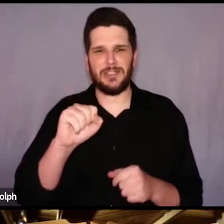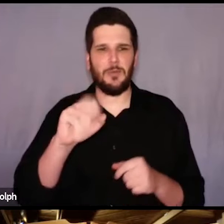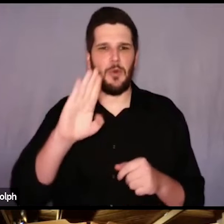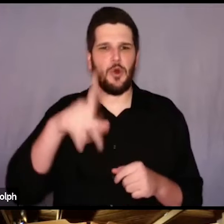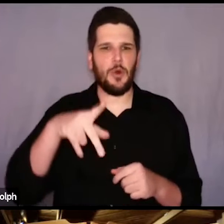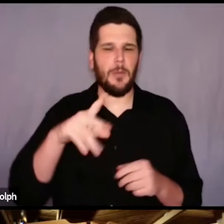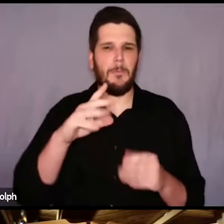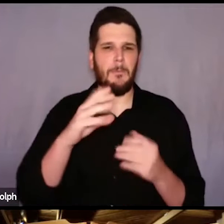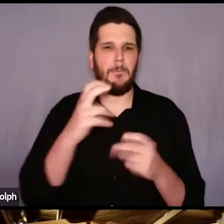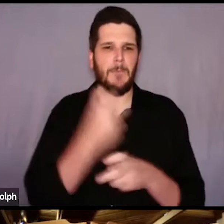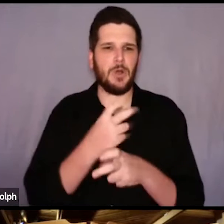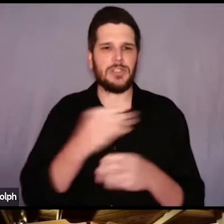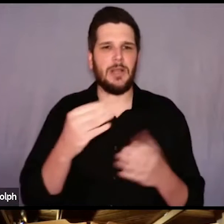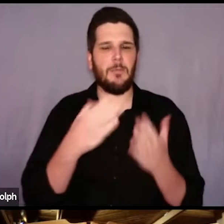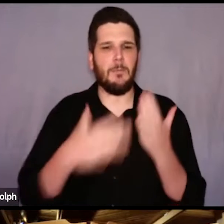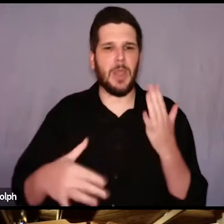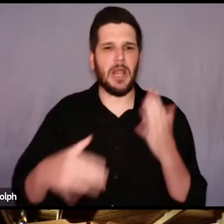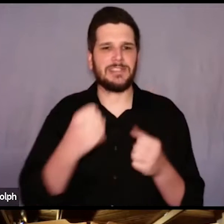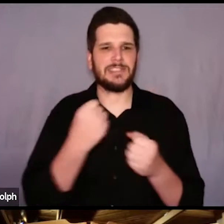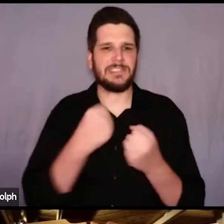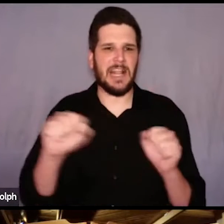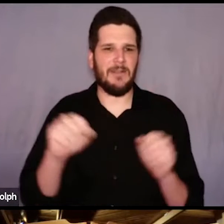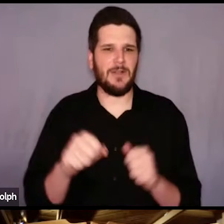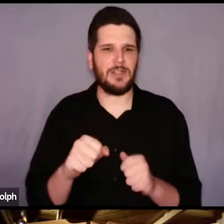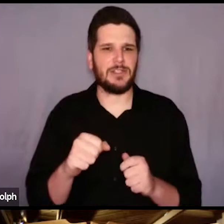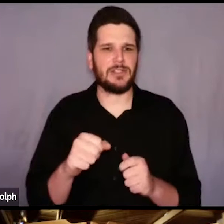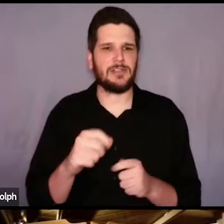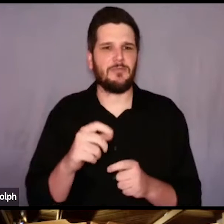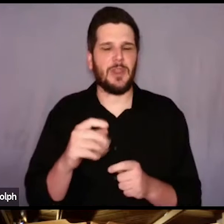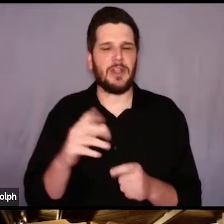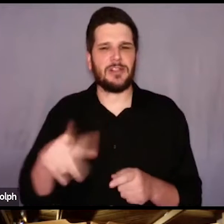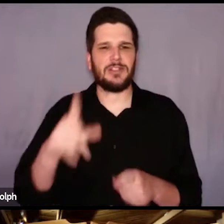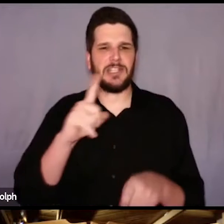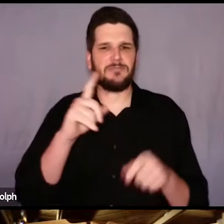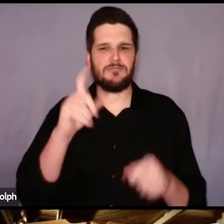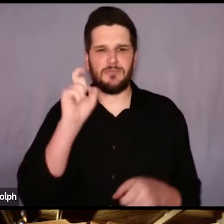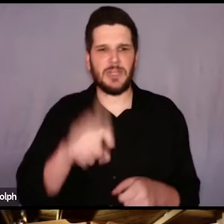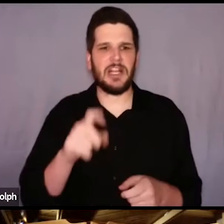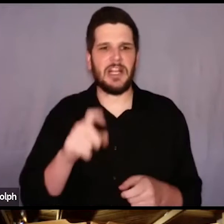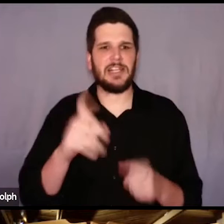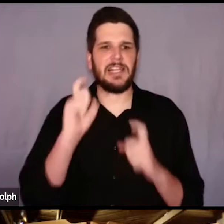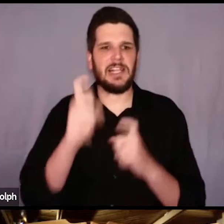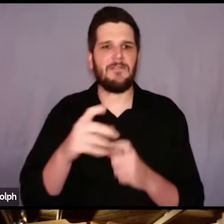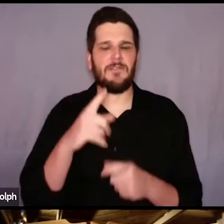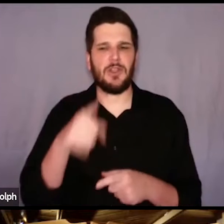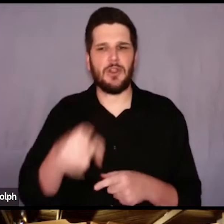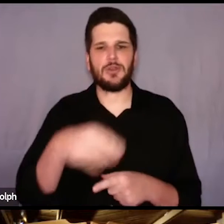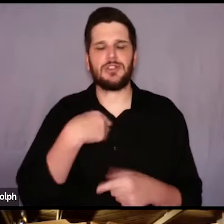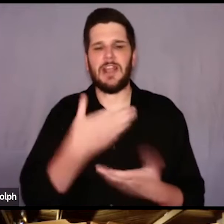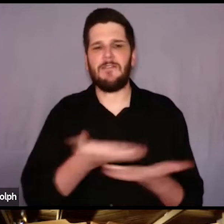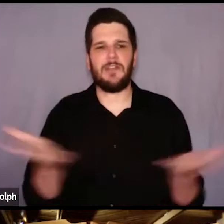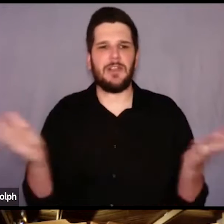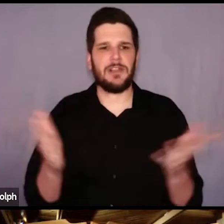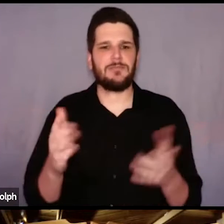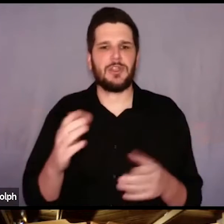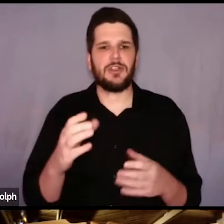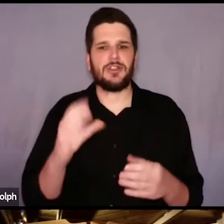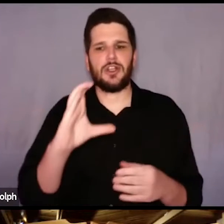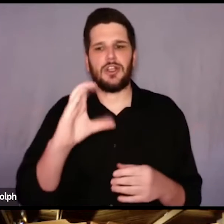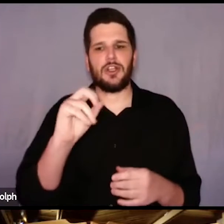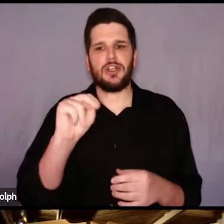to sacrifice. Death on demand is the gift for those who have everything. Consumer checklist complete.